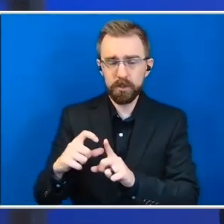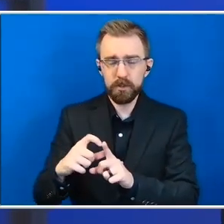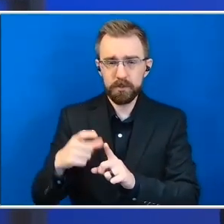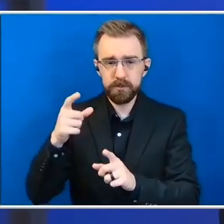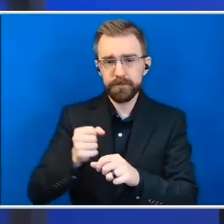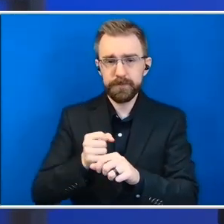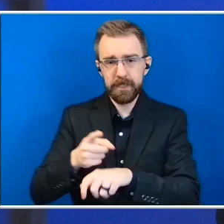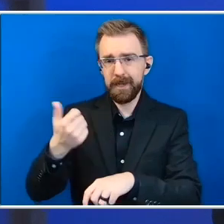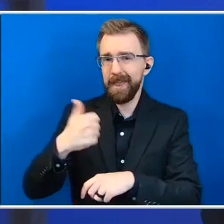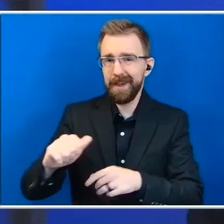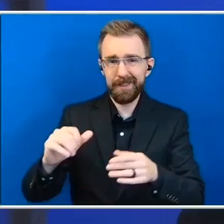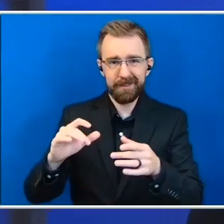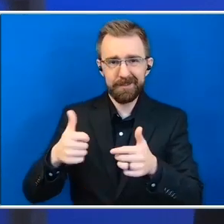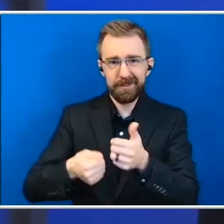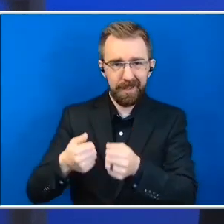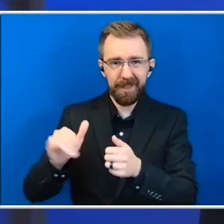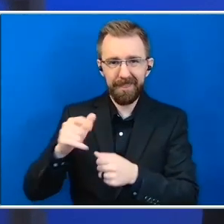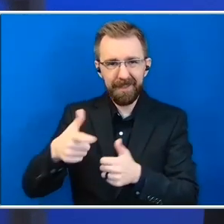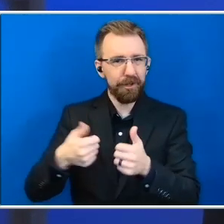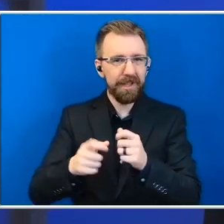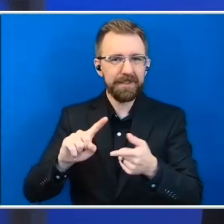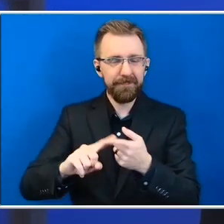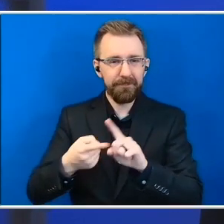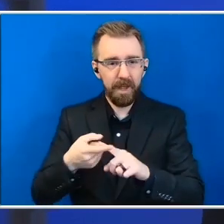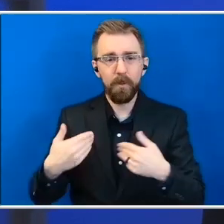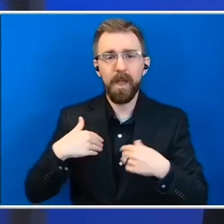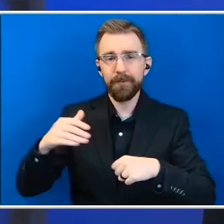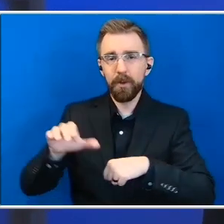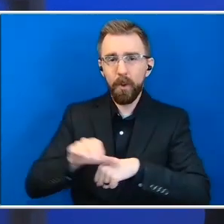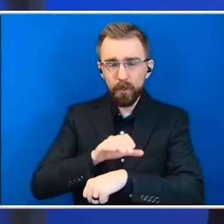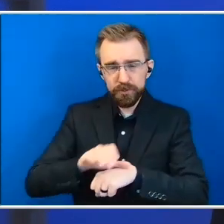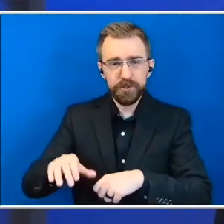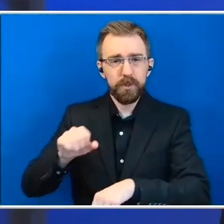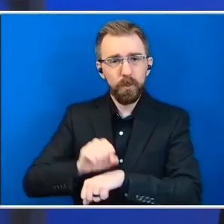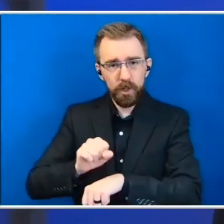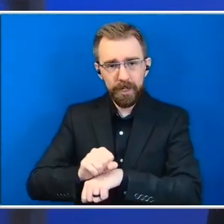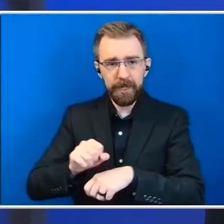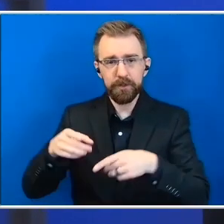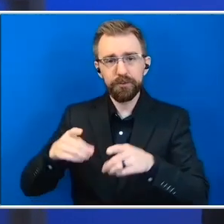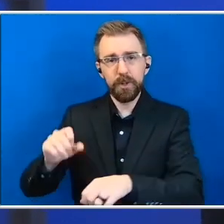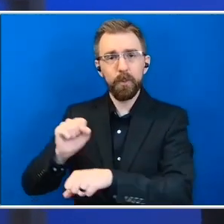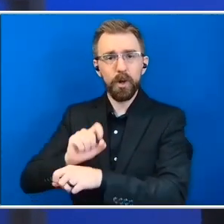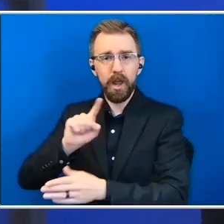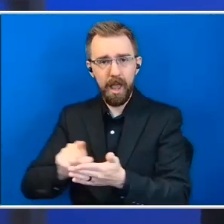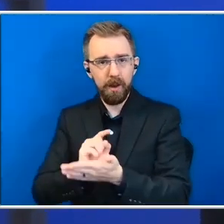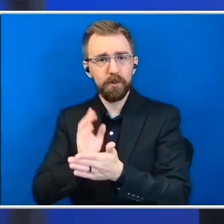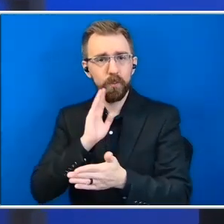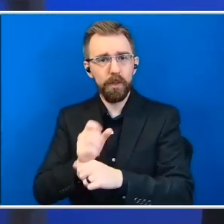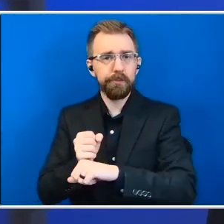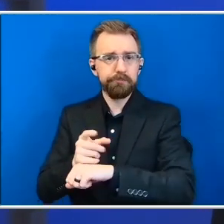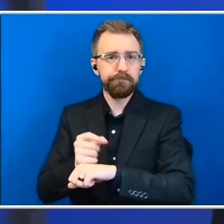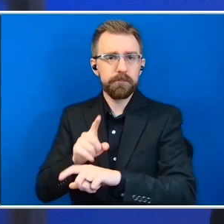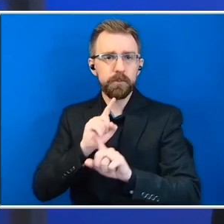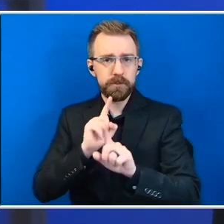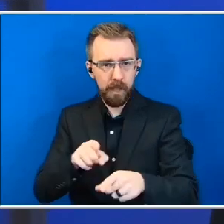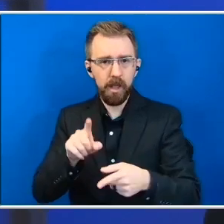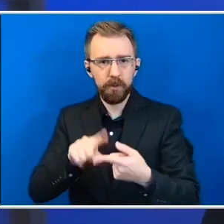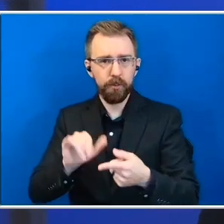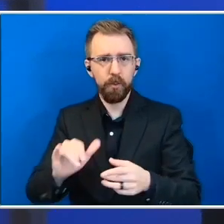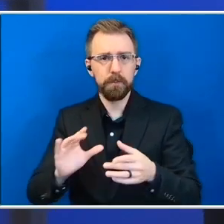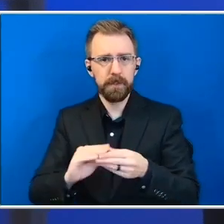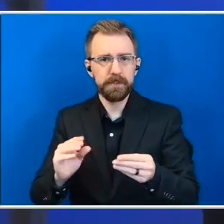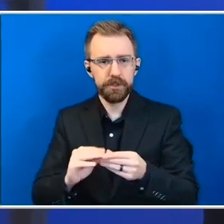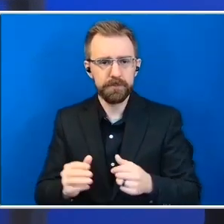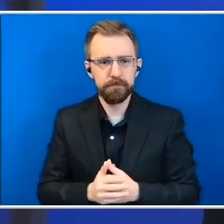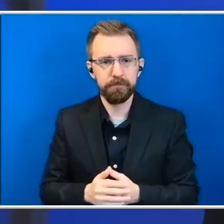message like you're texting a friend, and we have coaches working during working hours that will respond to those messages. On year 2,